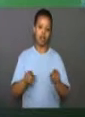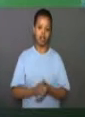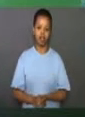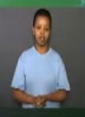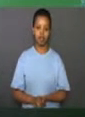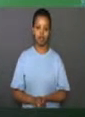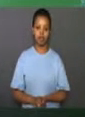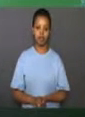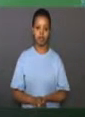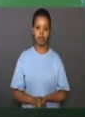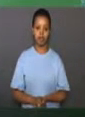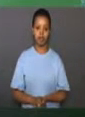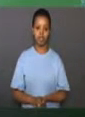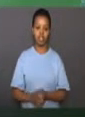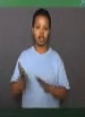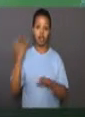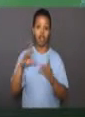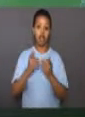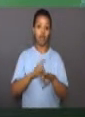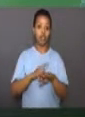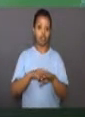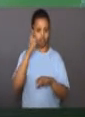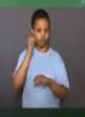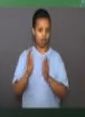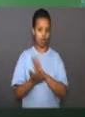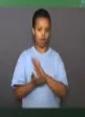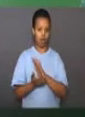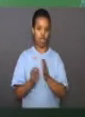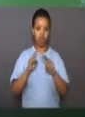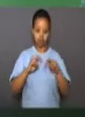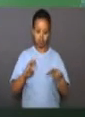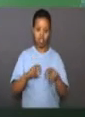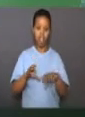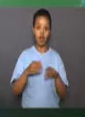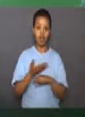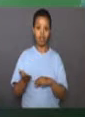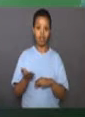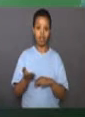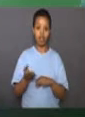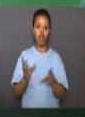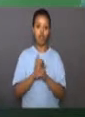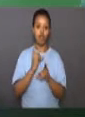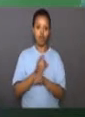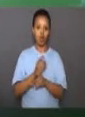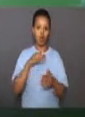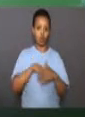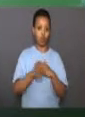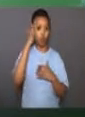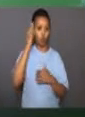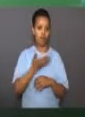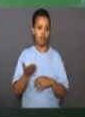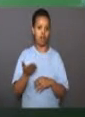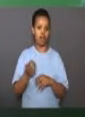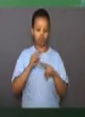behavior. In our last lesson, we studied insight learning. We